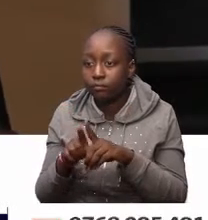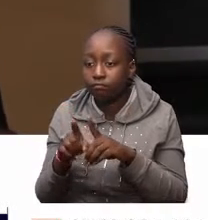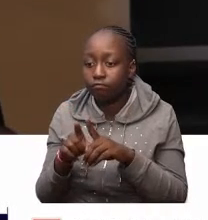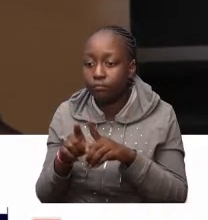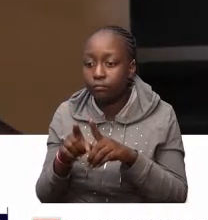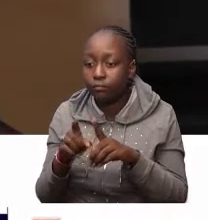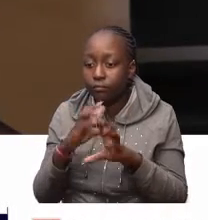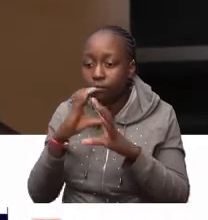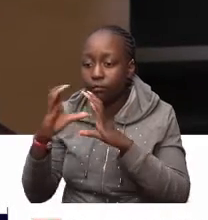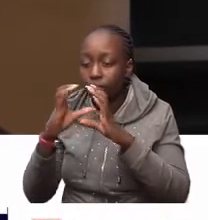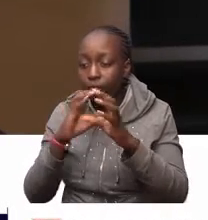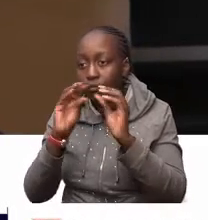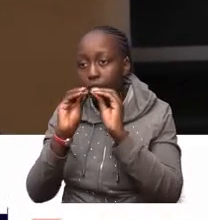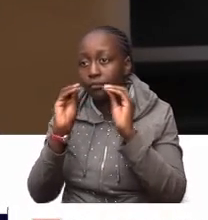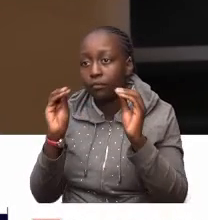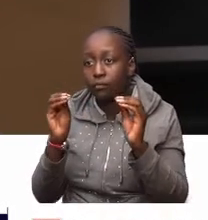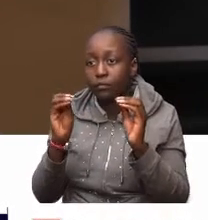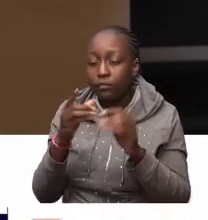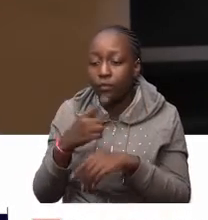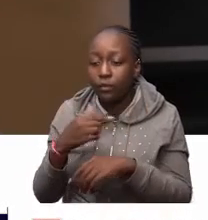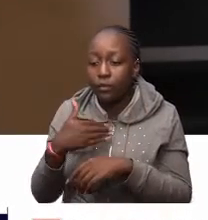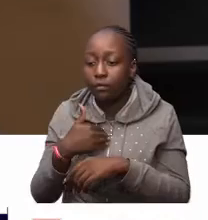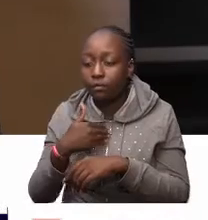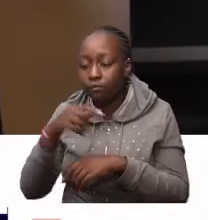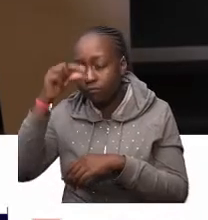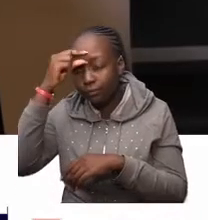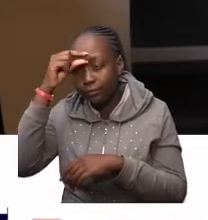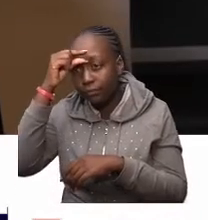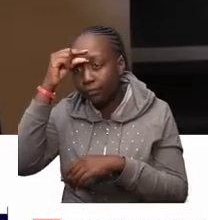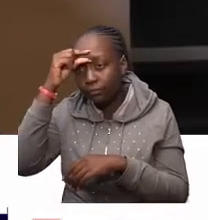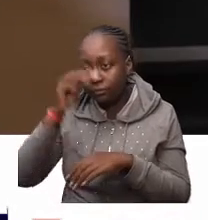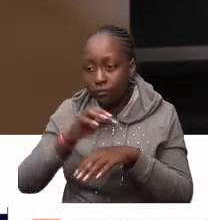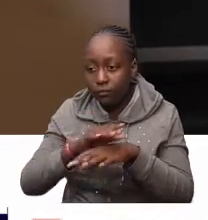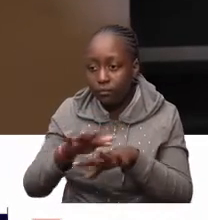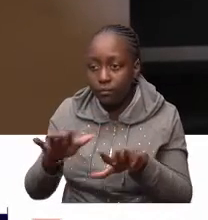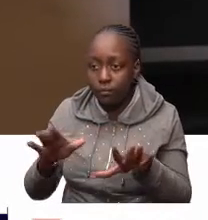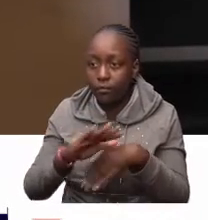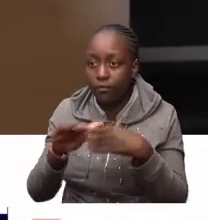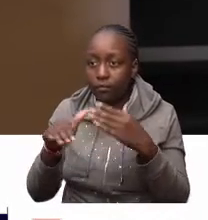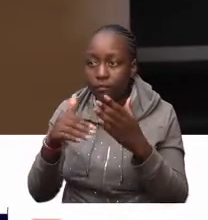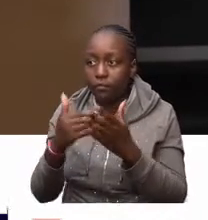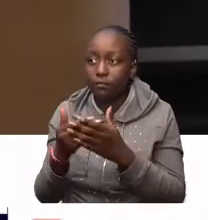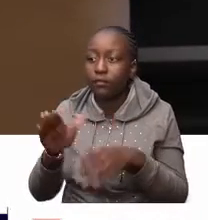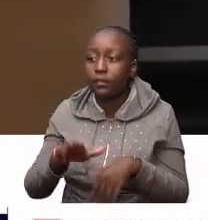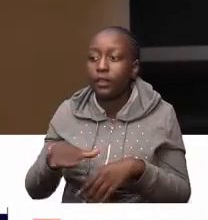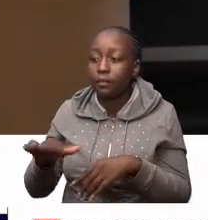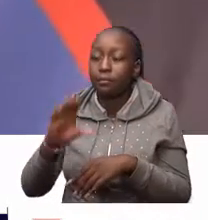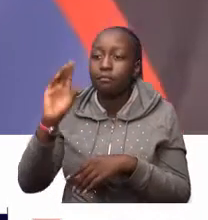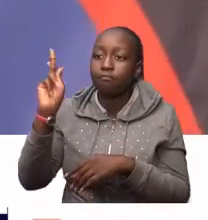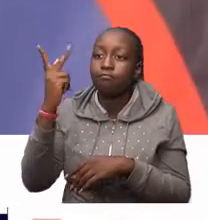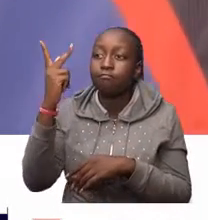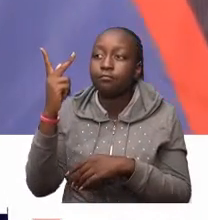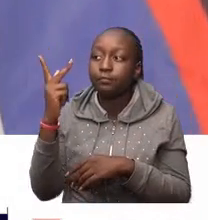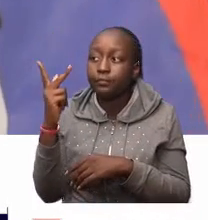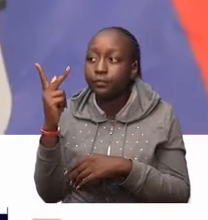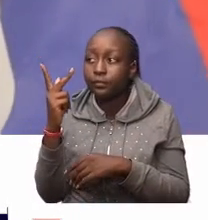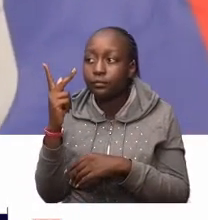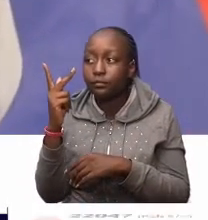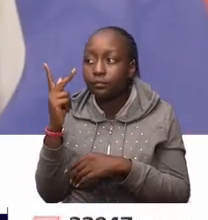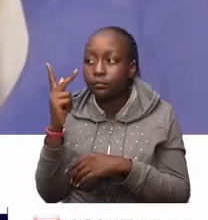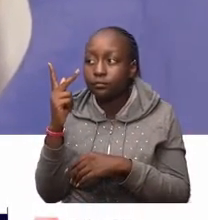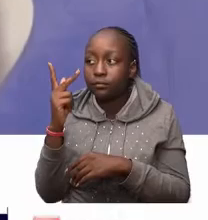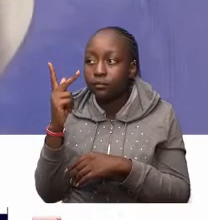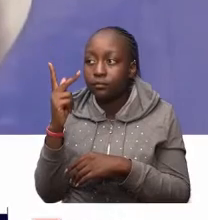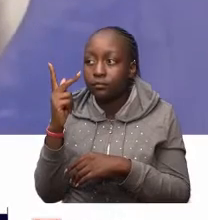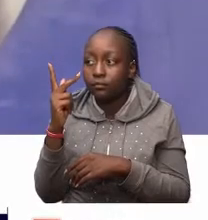government to propel the broadband coverage in almost all parts of the country. Now,